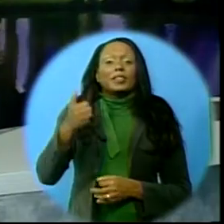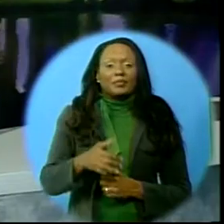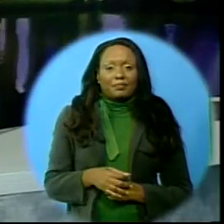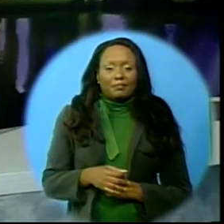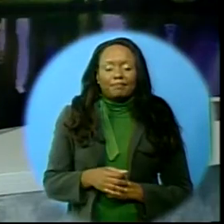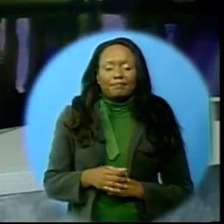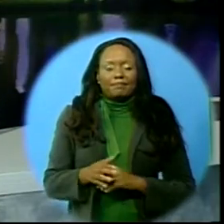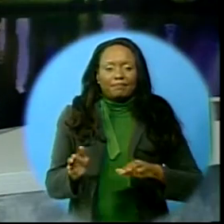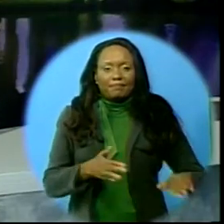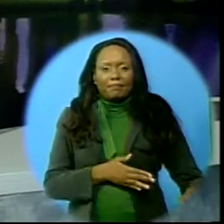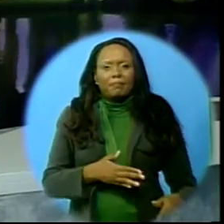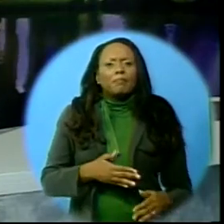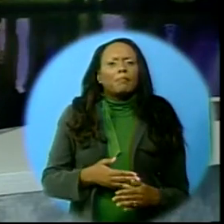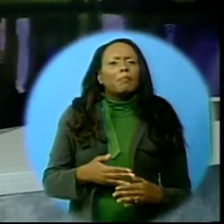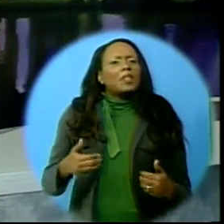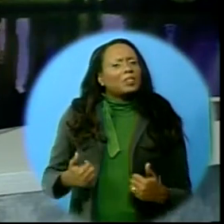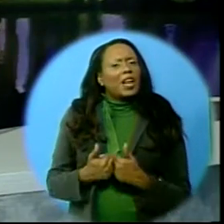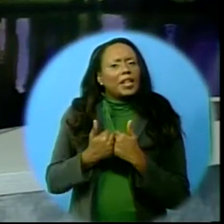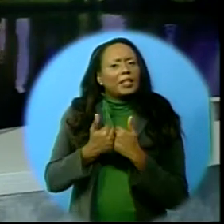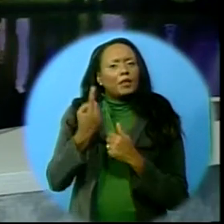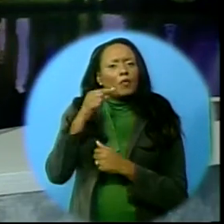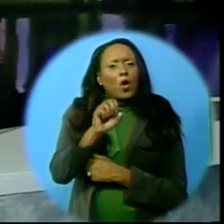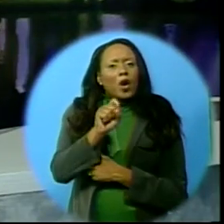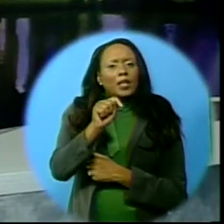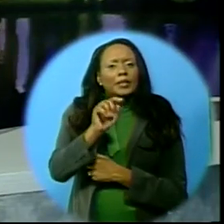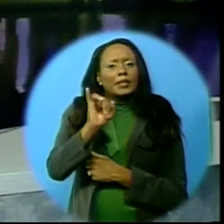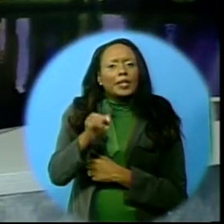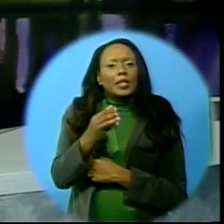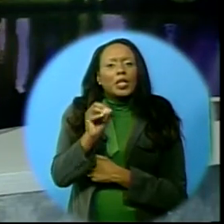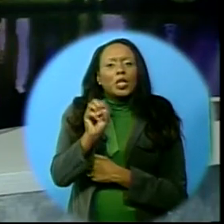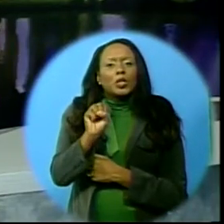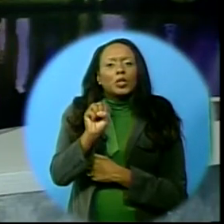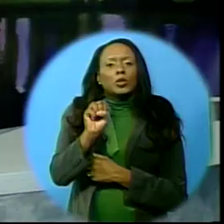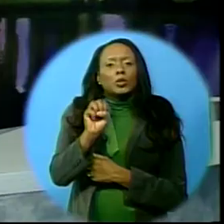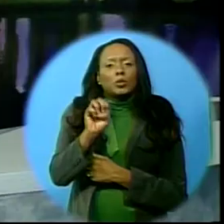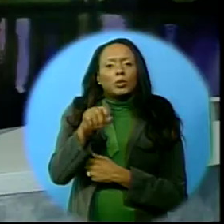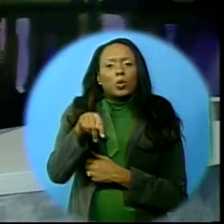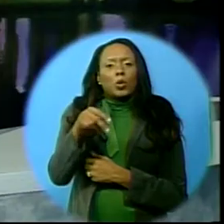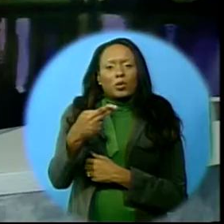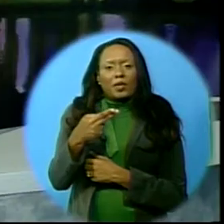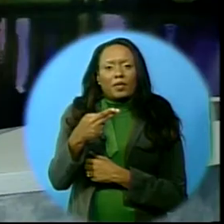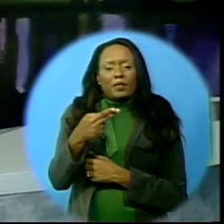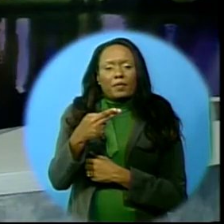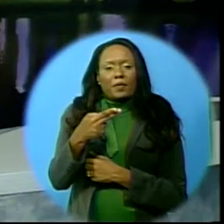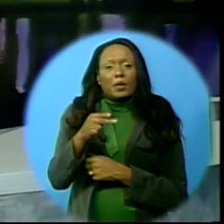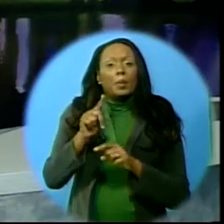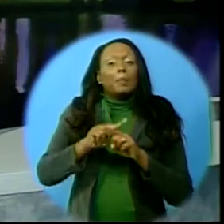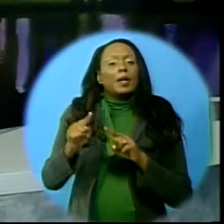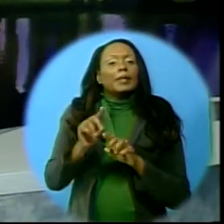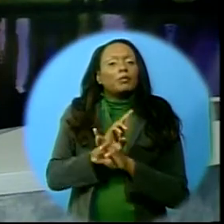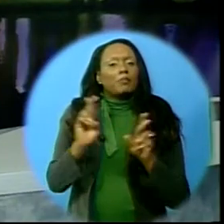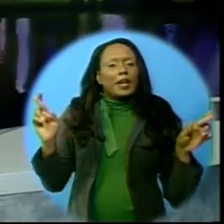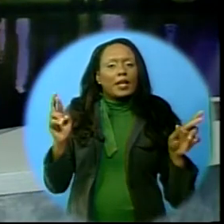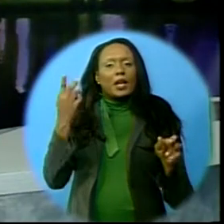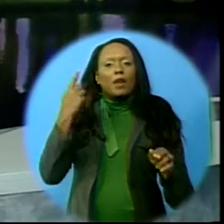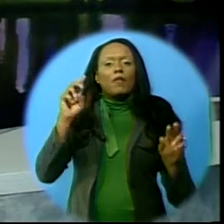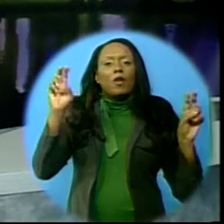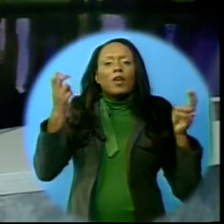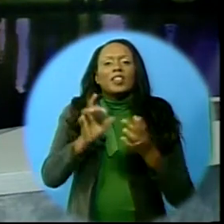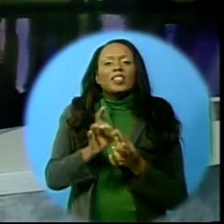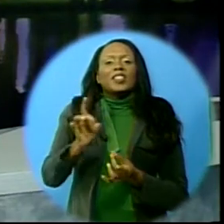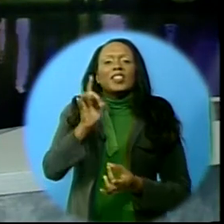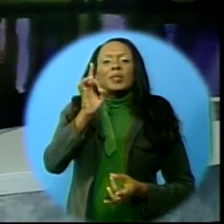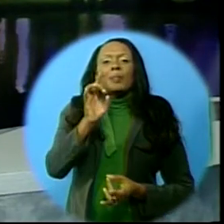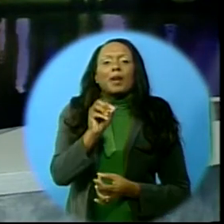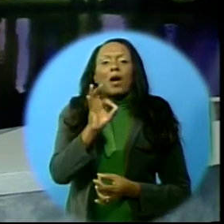Despite some initial challenges, St. Joseph is ready for the Spirit of the Nation show. Its parish ambassadors have been